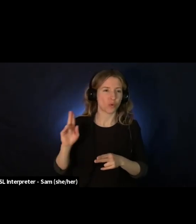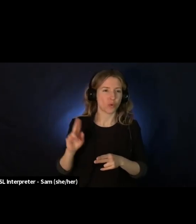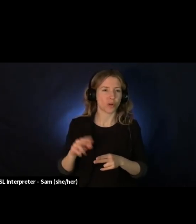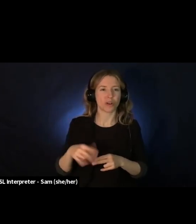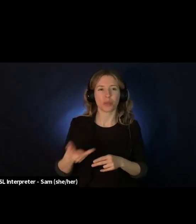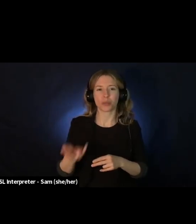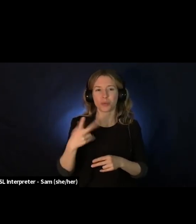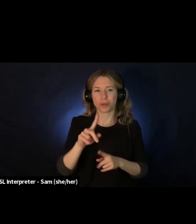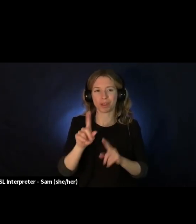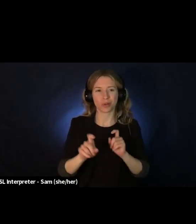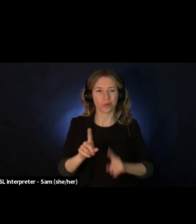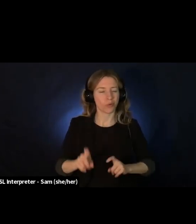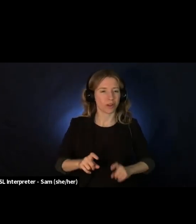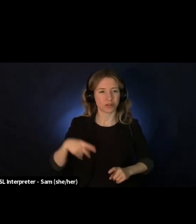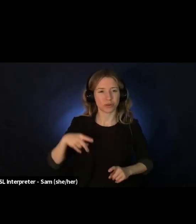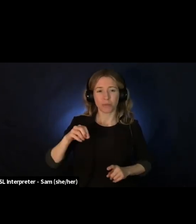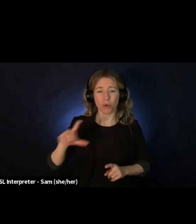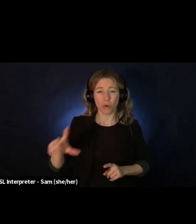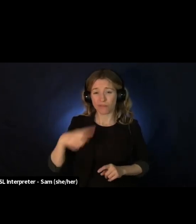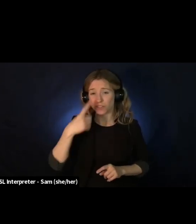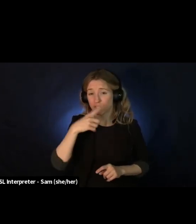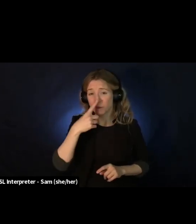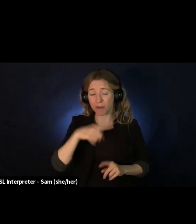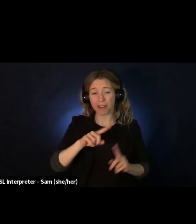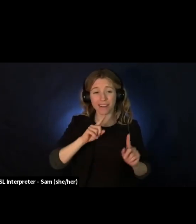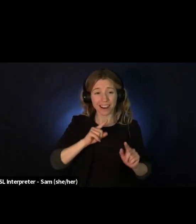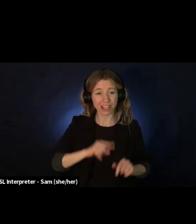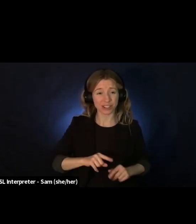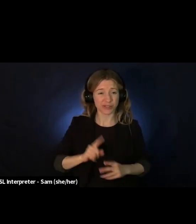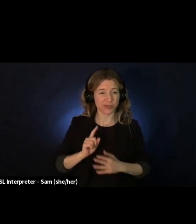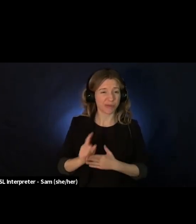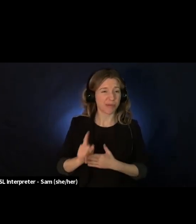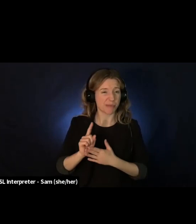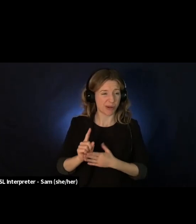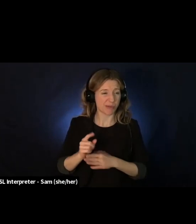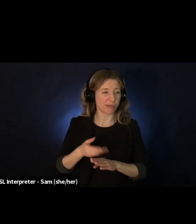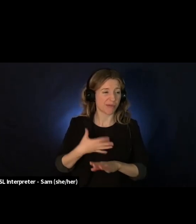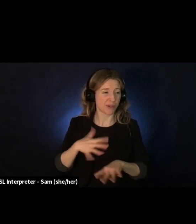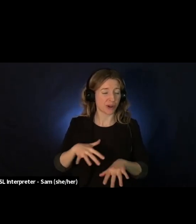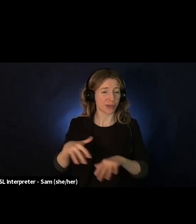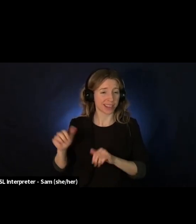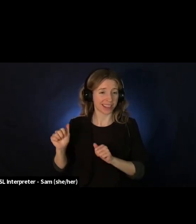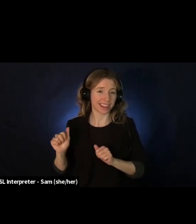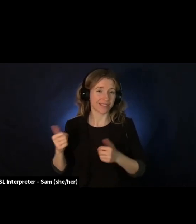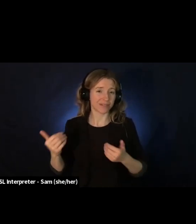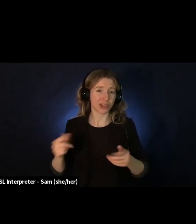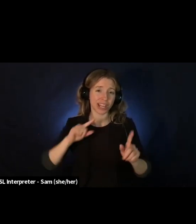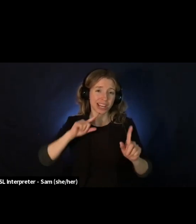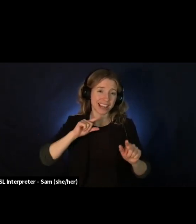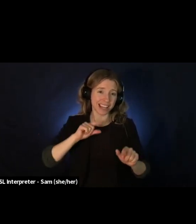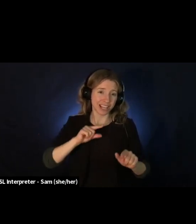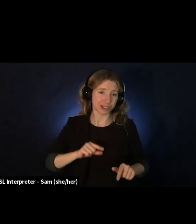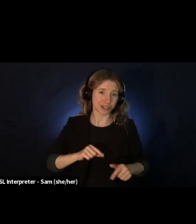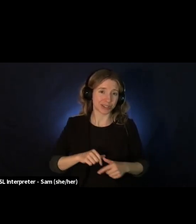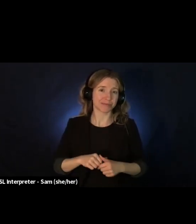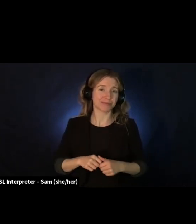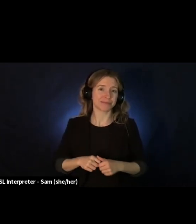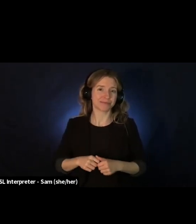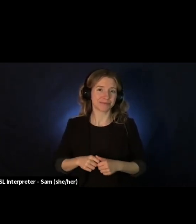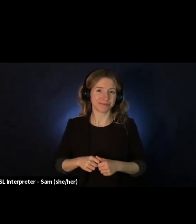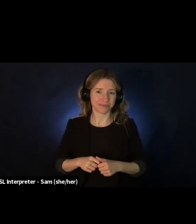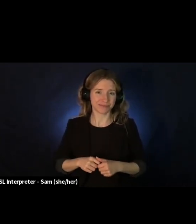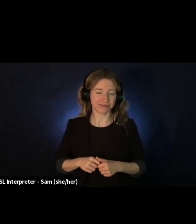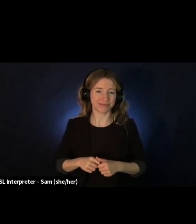end of each of our sessions. So if you have a moment or two, please do answer the poll so that we can get